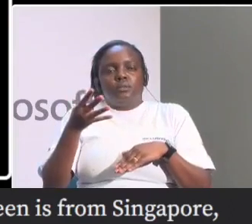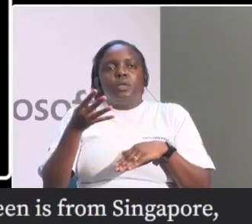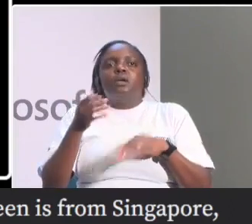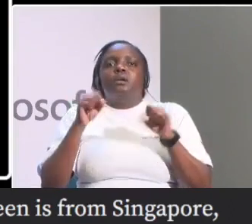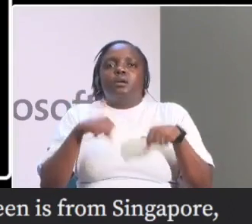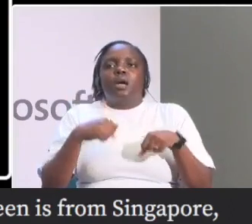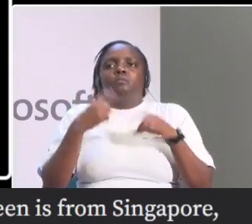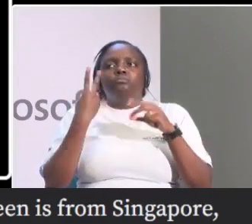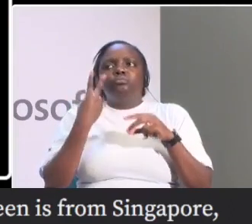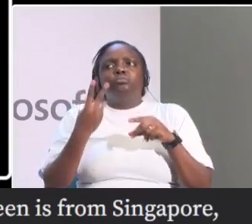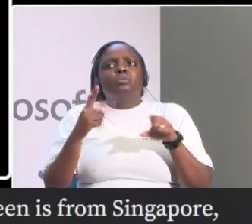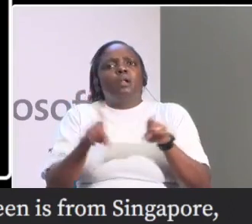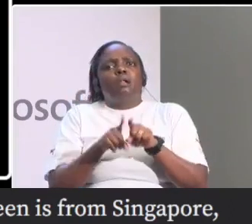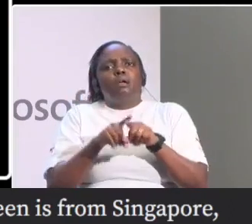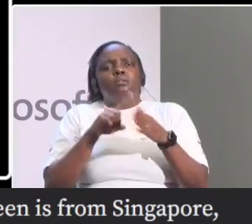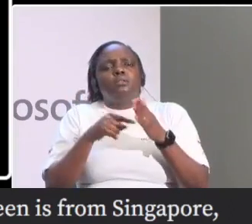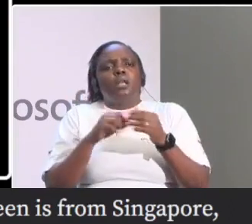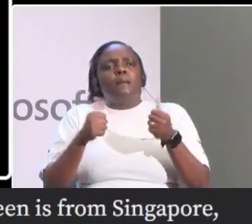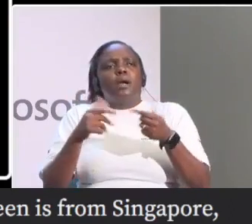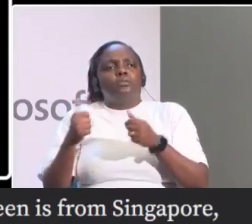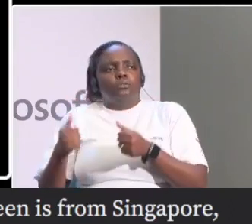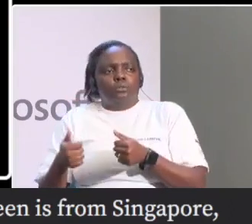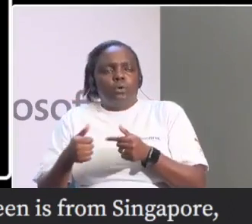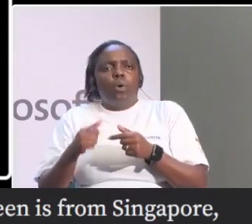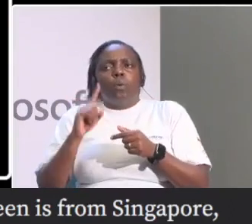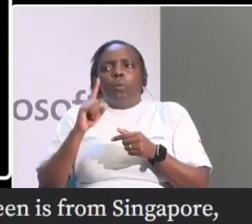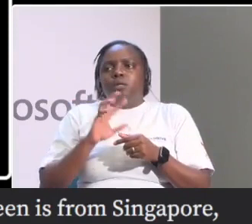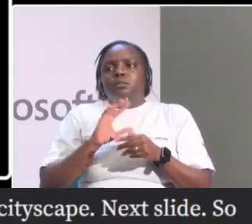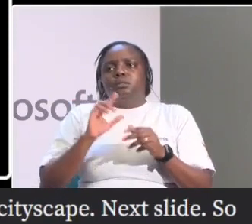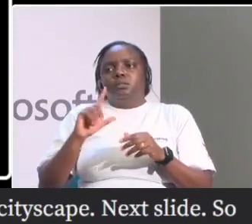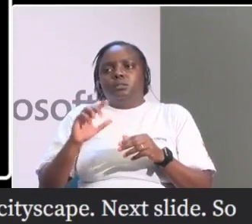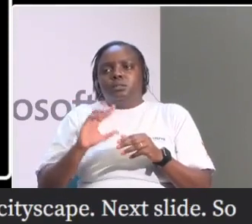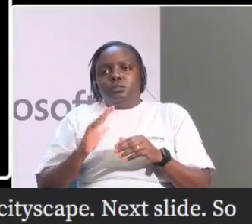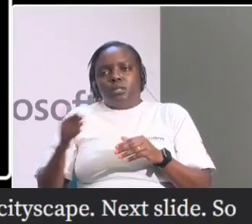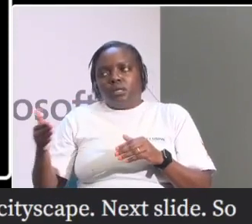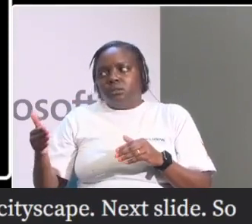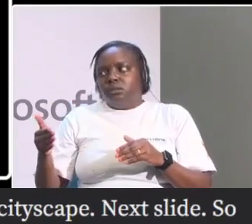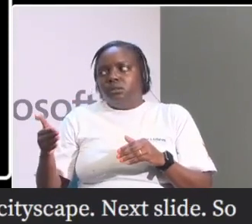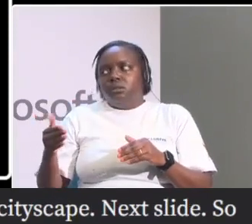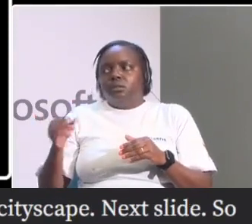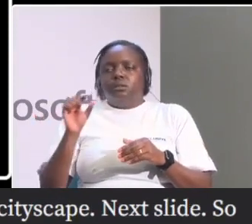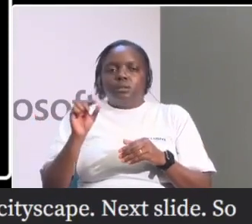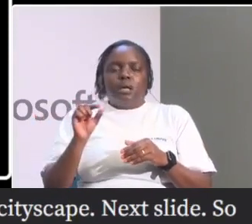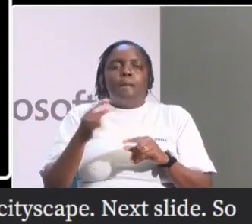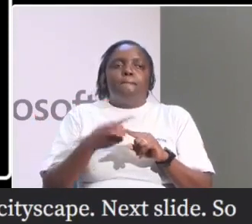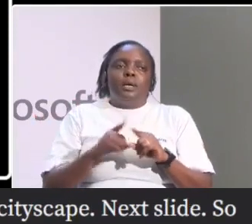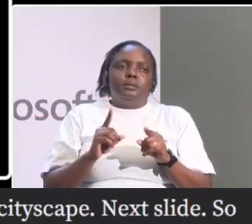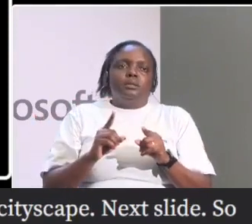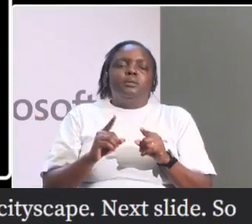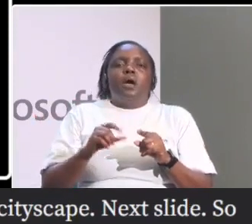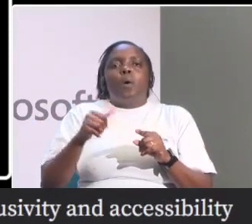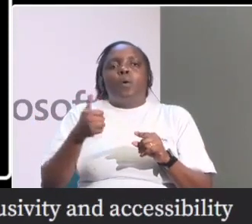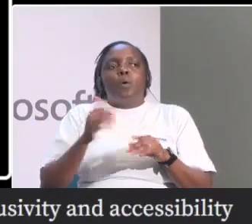often look like this. It can feel like a marathon. So on screen, it's probably a little bit tiny, but there's a little person running a